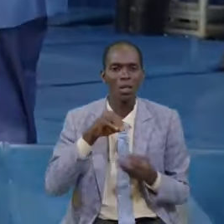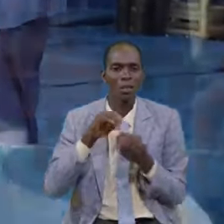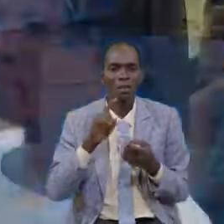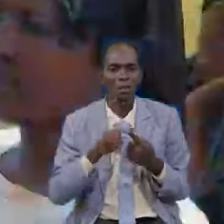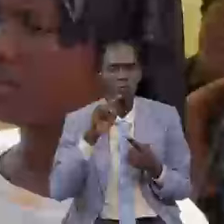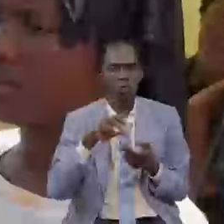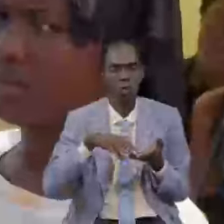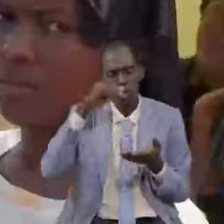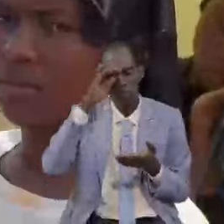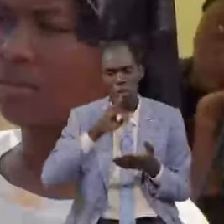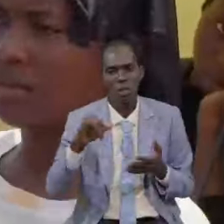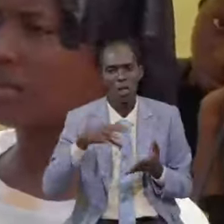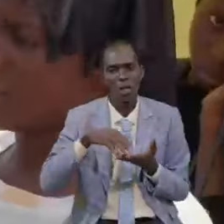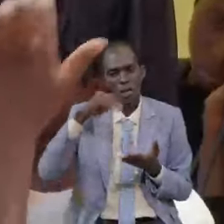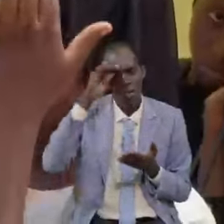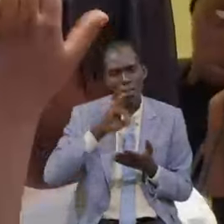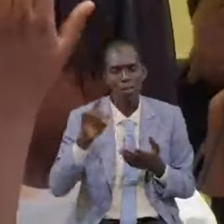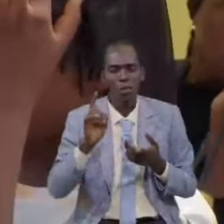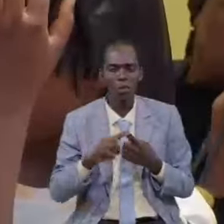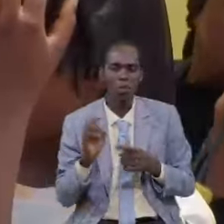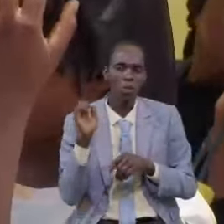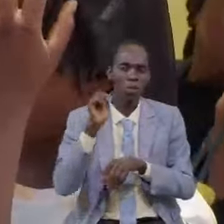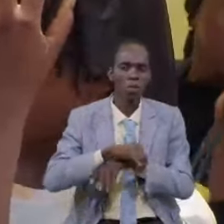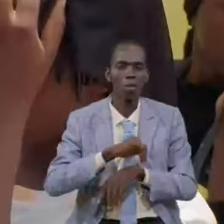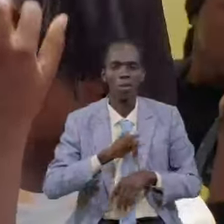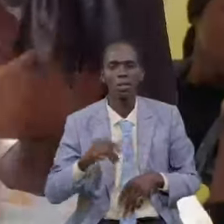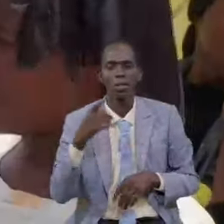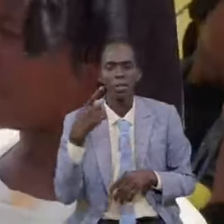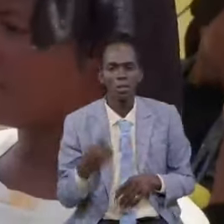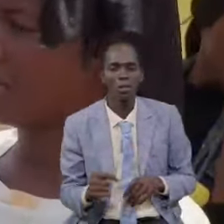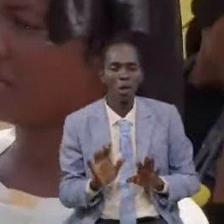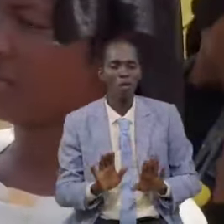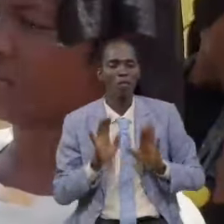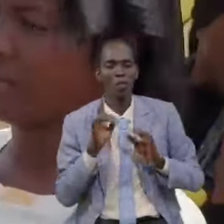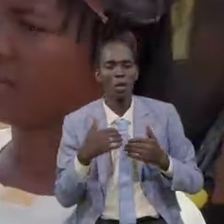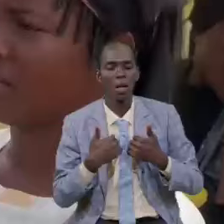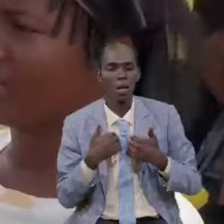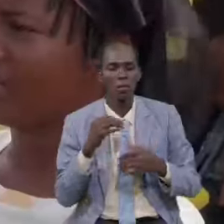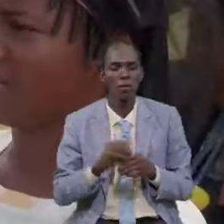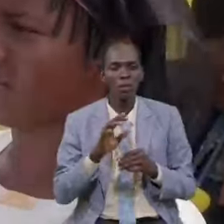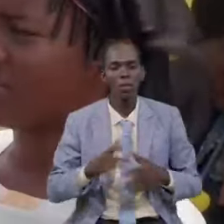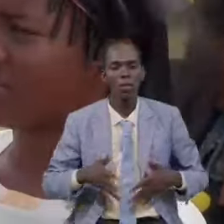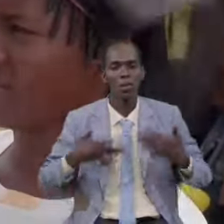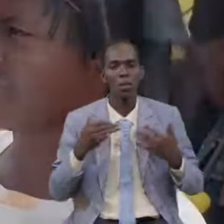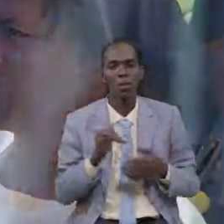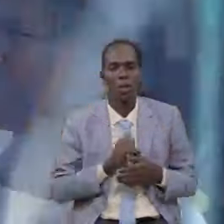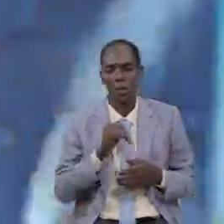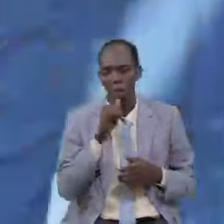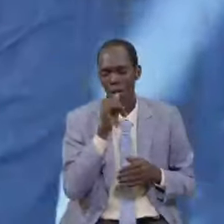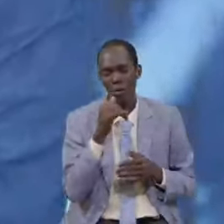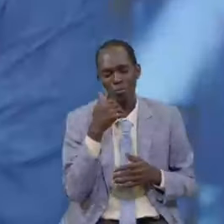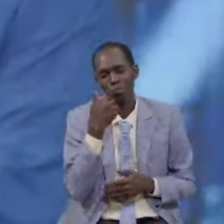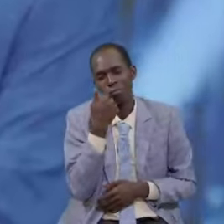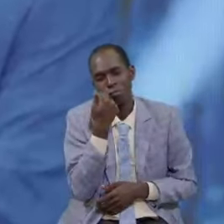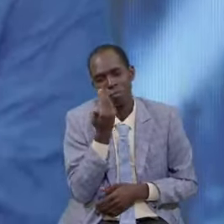to conquer in the fears you have in your life. I am shy. I don't know how to talk